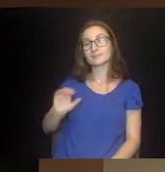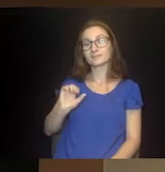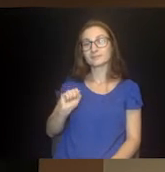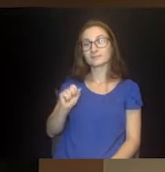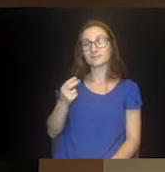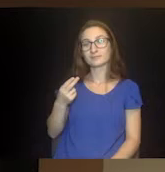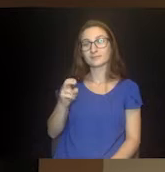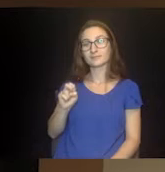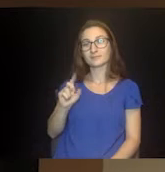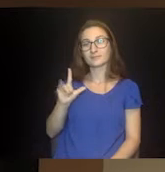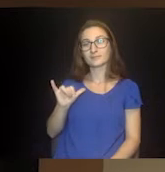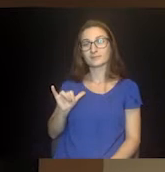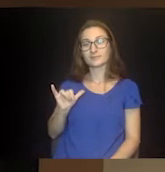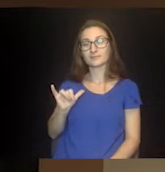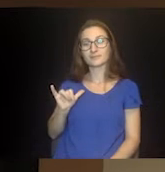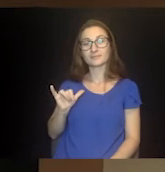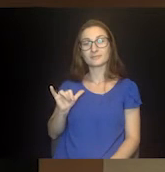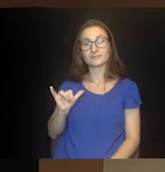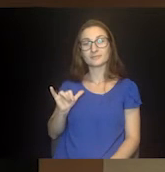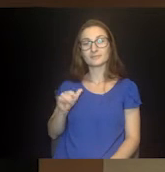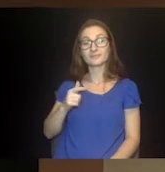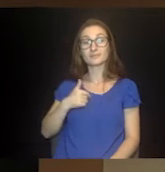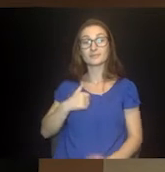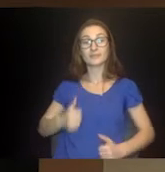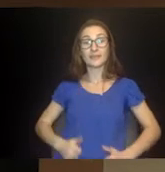Hi, my name is Shelly.